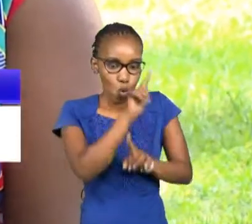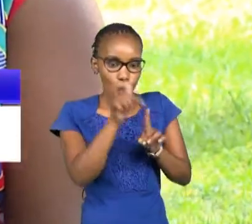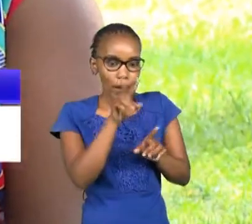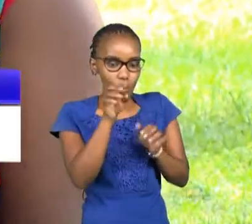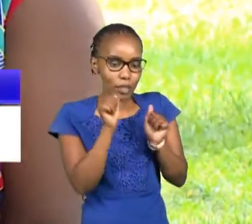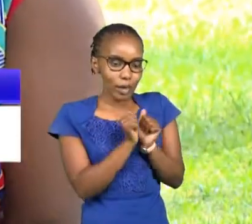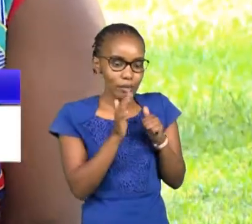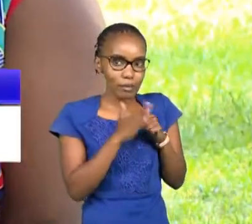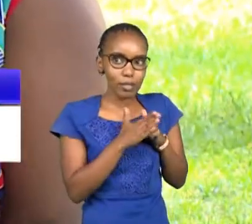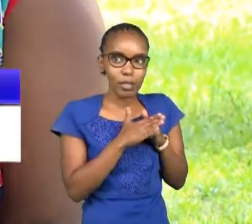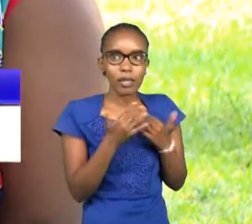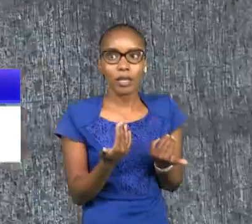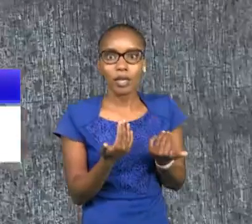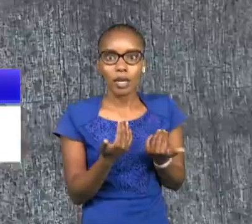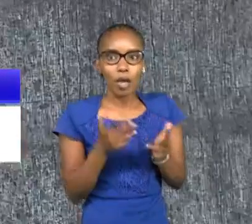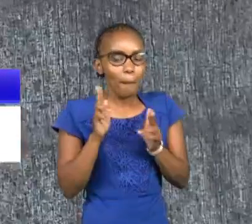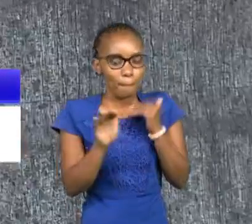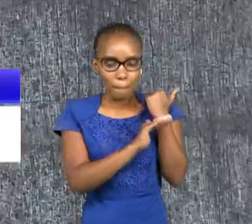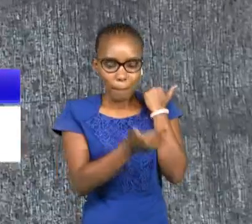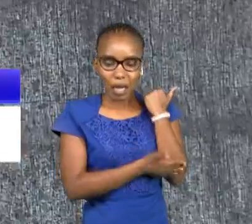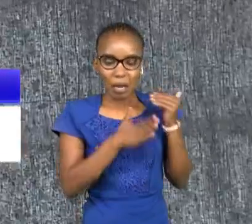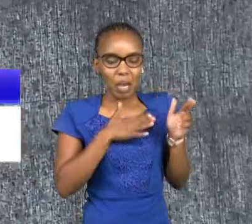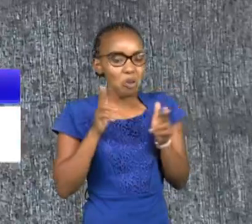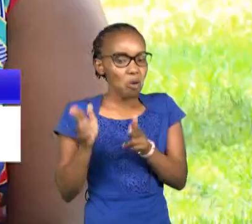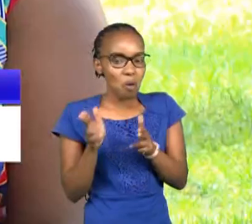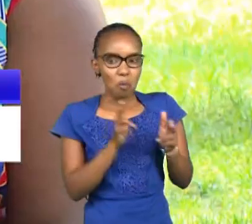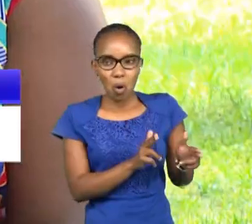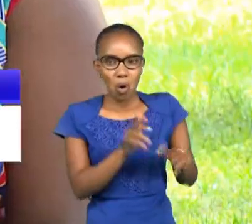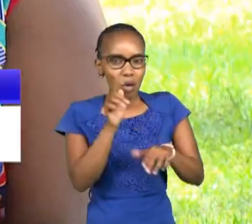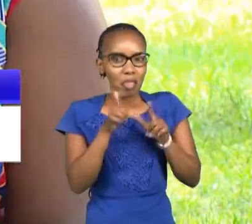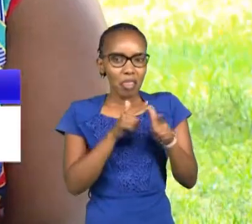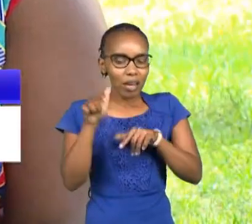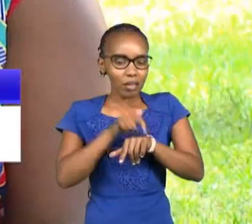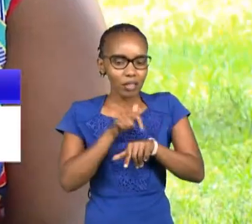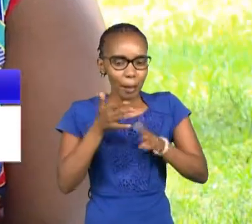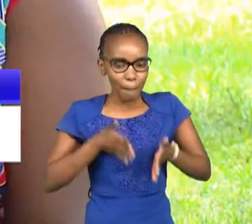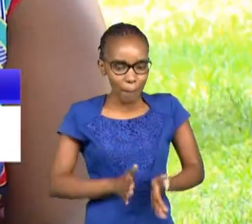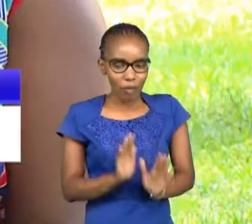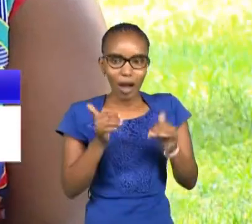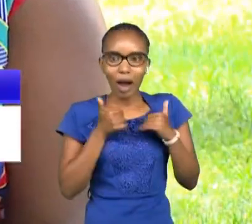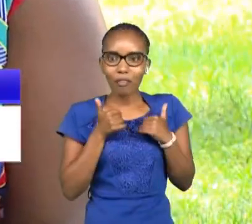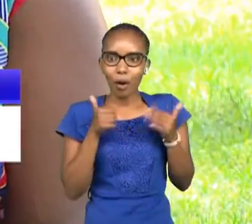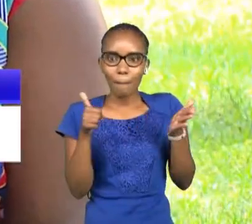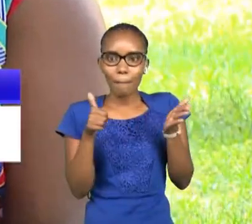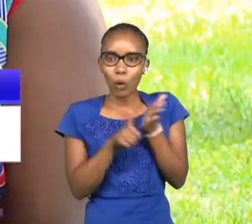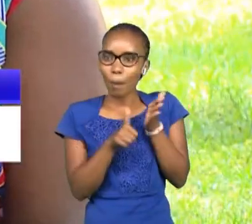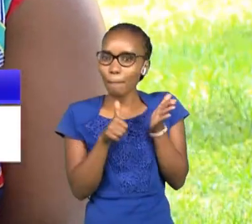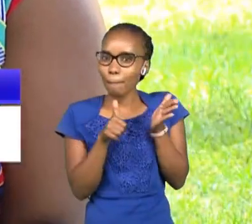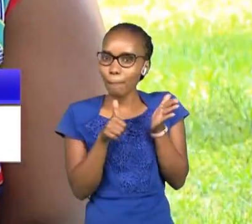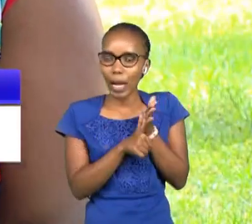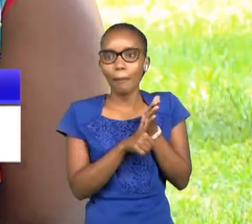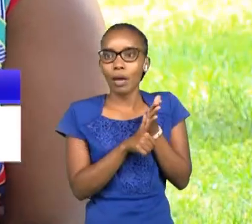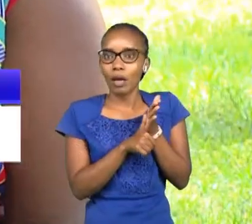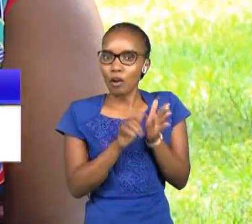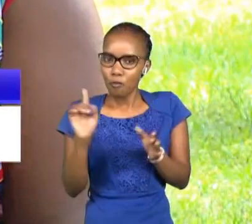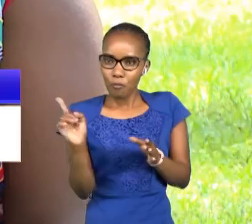and I had a pretty normal pregnancy. It's at birth that we discovered she has a congenital anomaly. It was actually the first day we ever